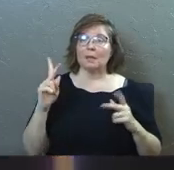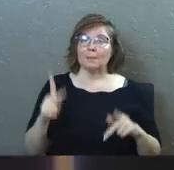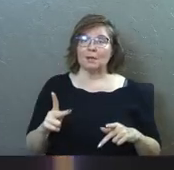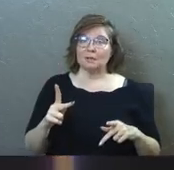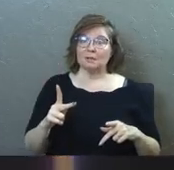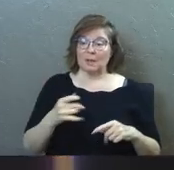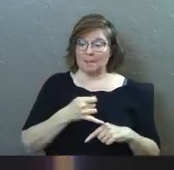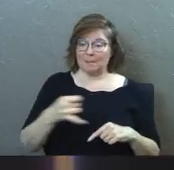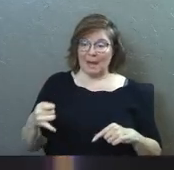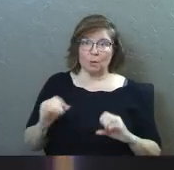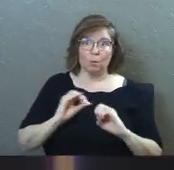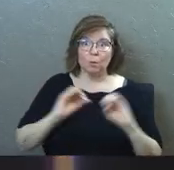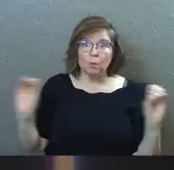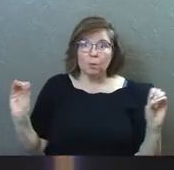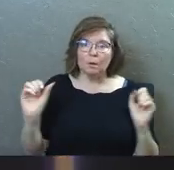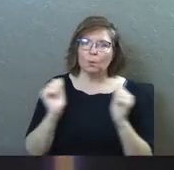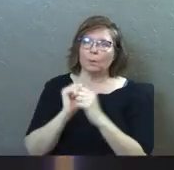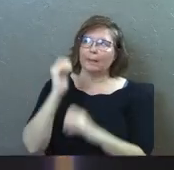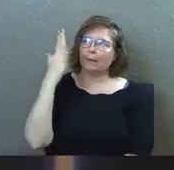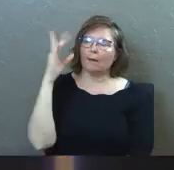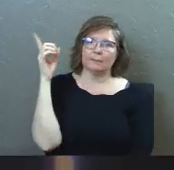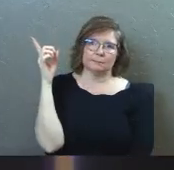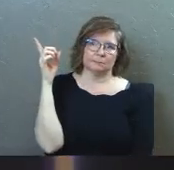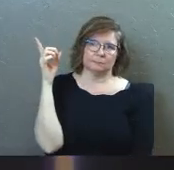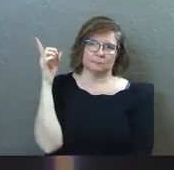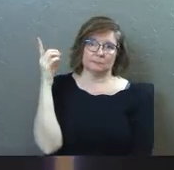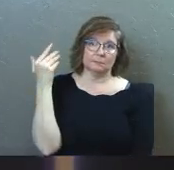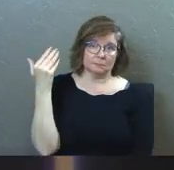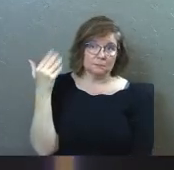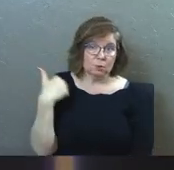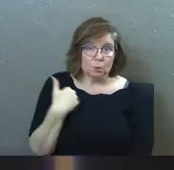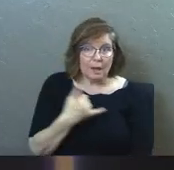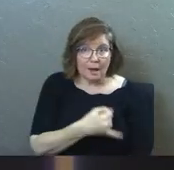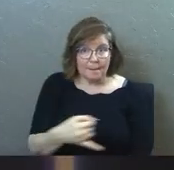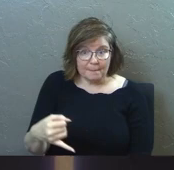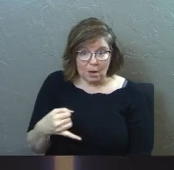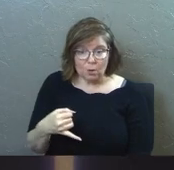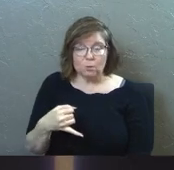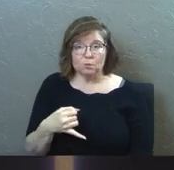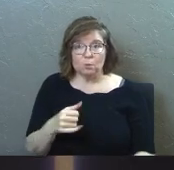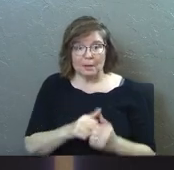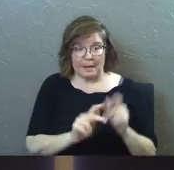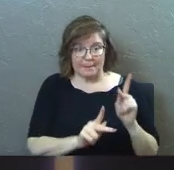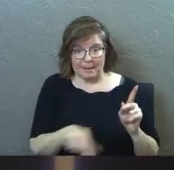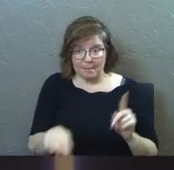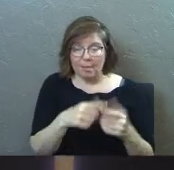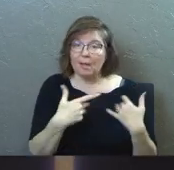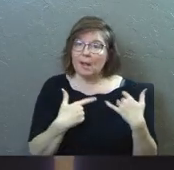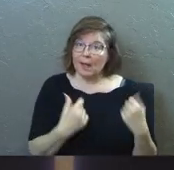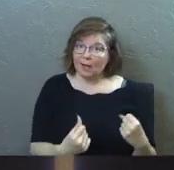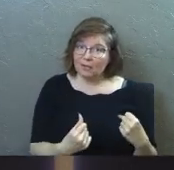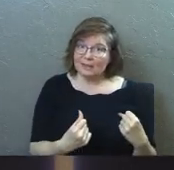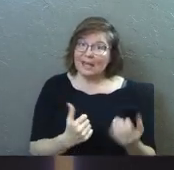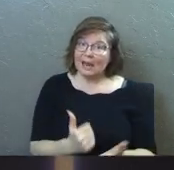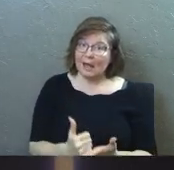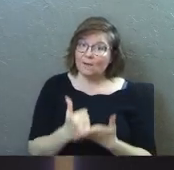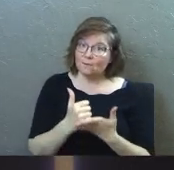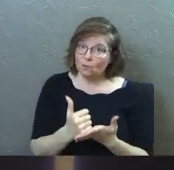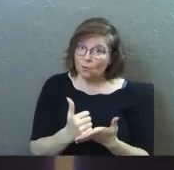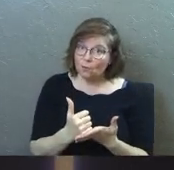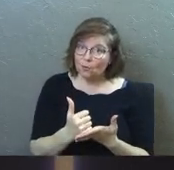person you don't have boundaries with is God. Amen. You can have boundaries, and boundaries are healthy and they're